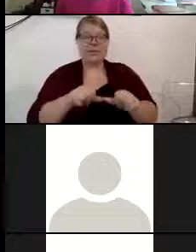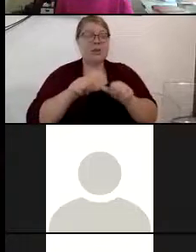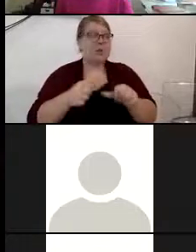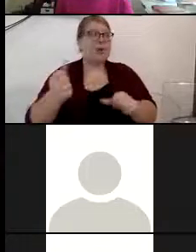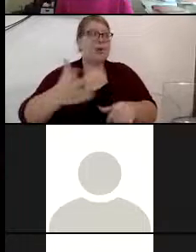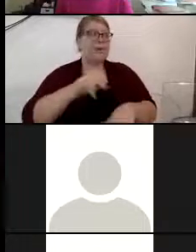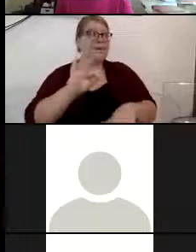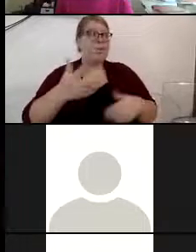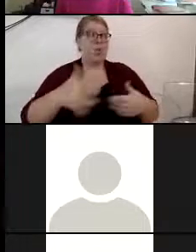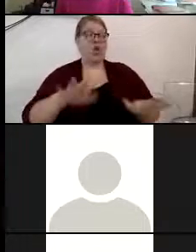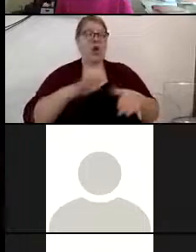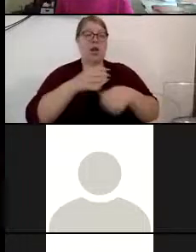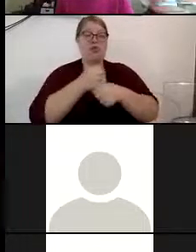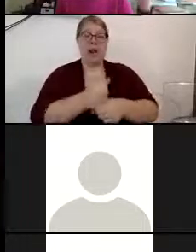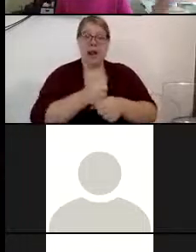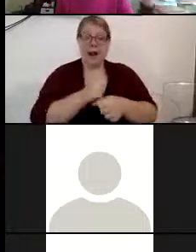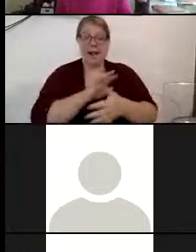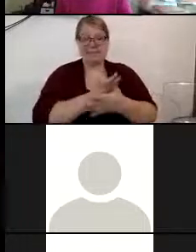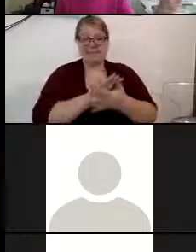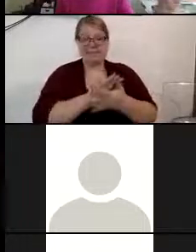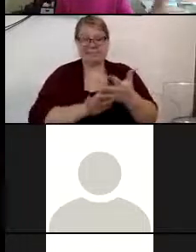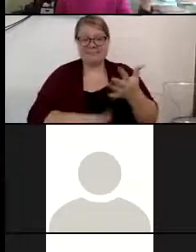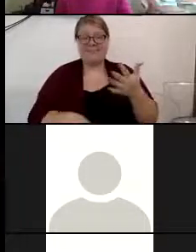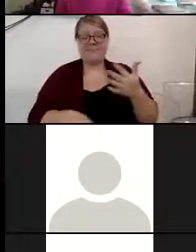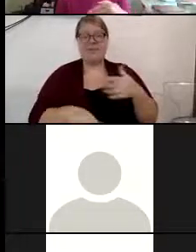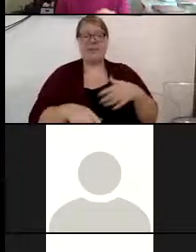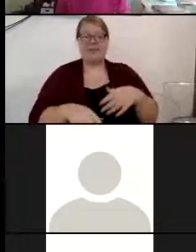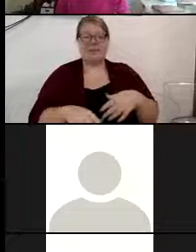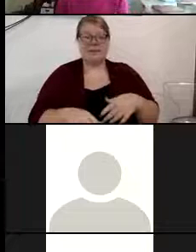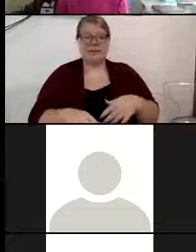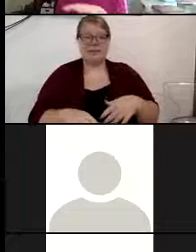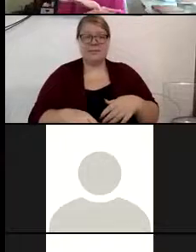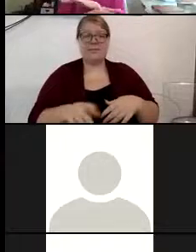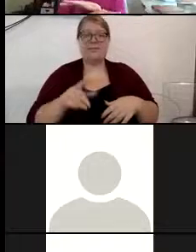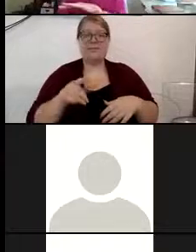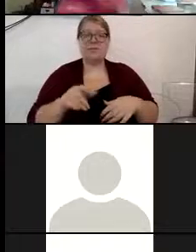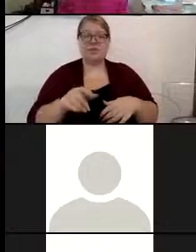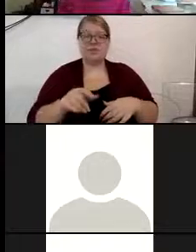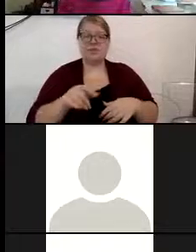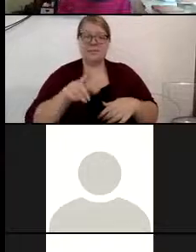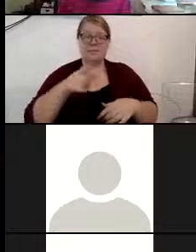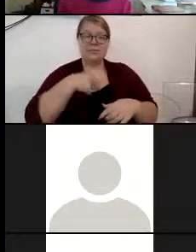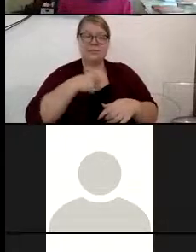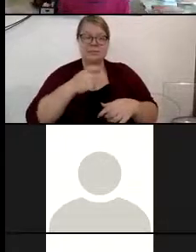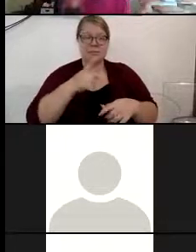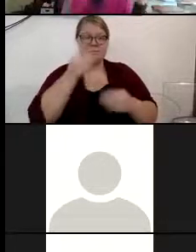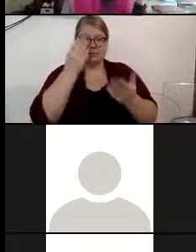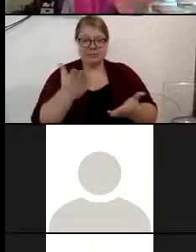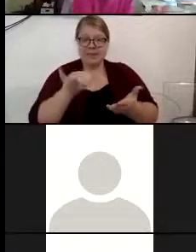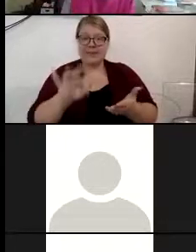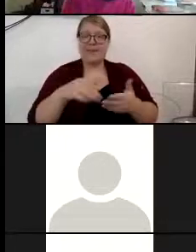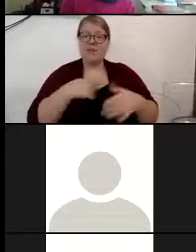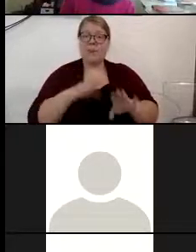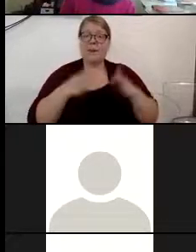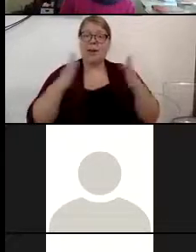already created such harm. It's going to look much better if you can honestly say, I have not gambled